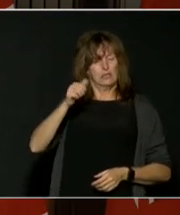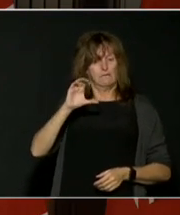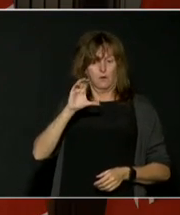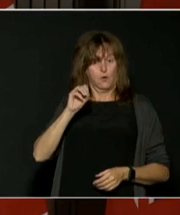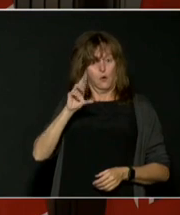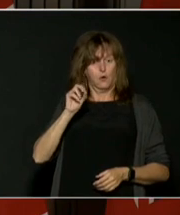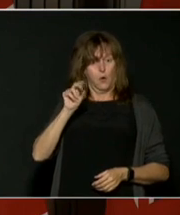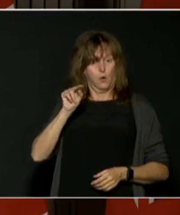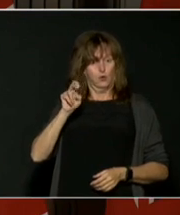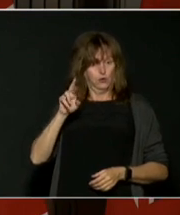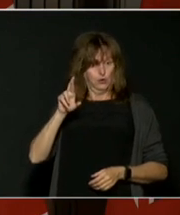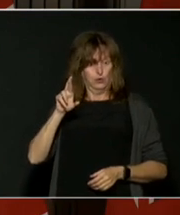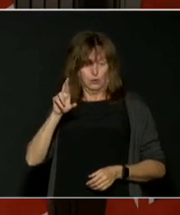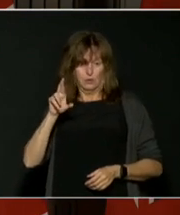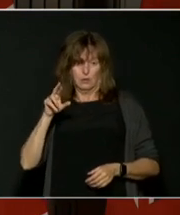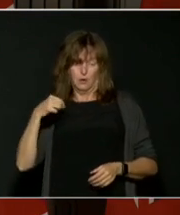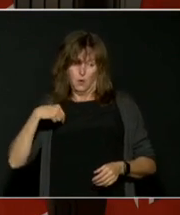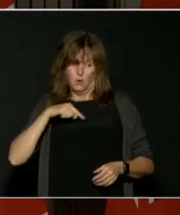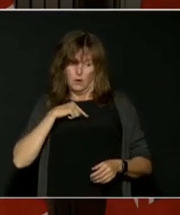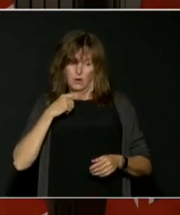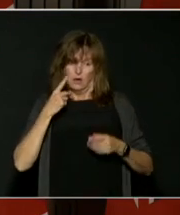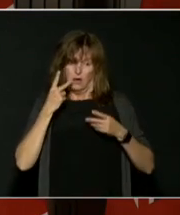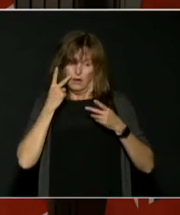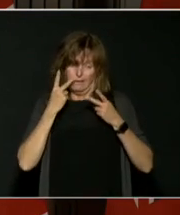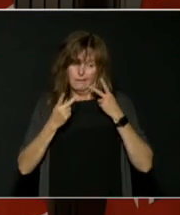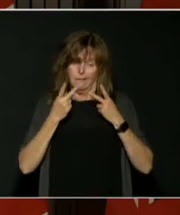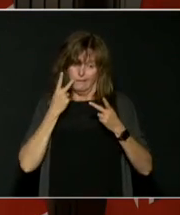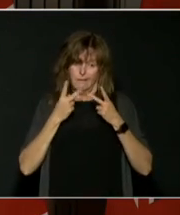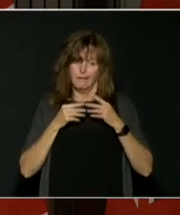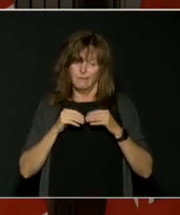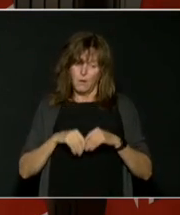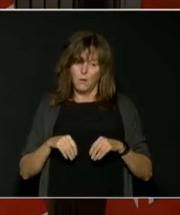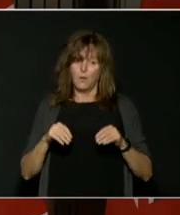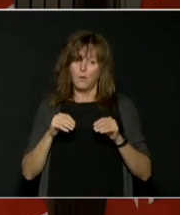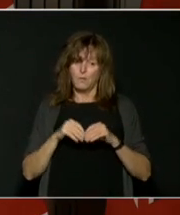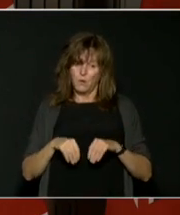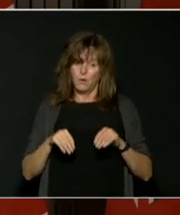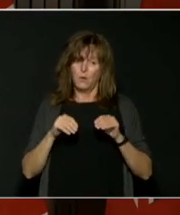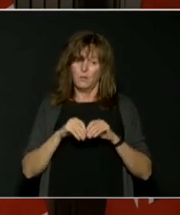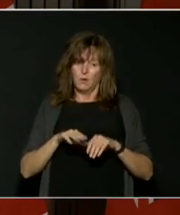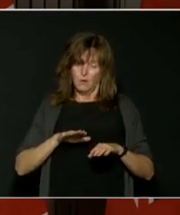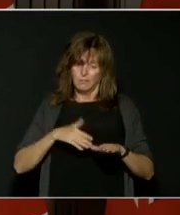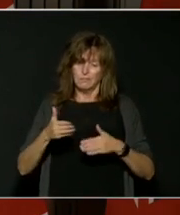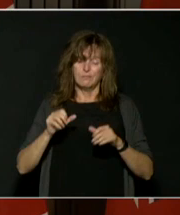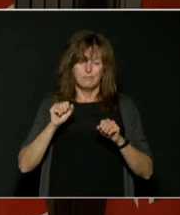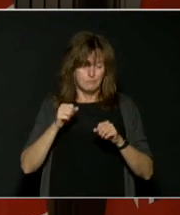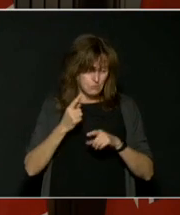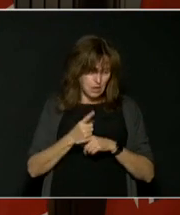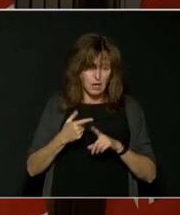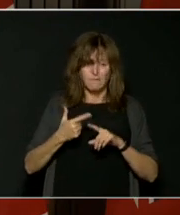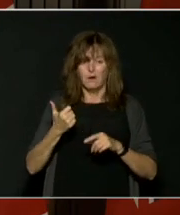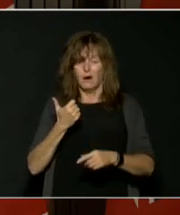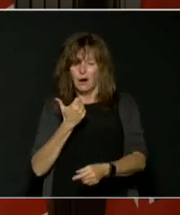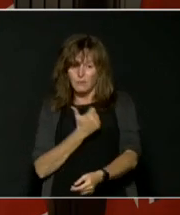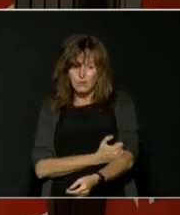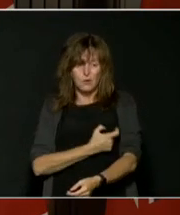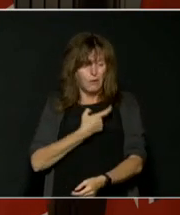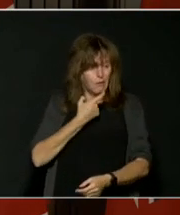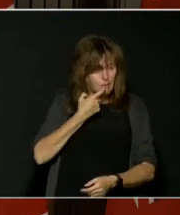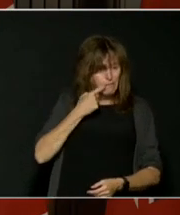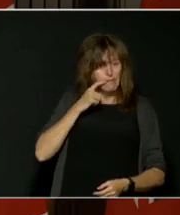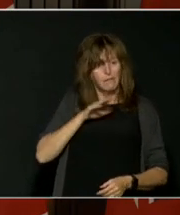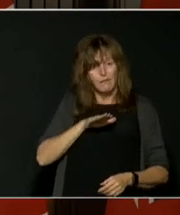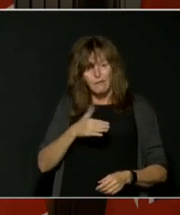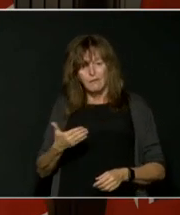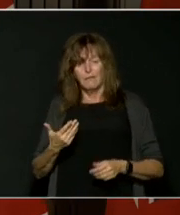incredibly increased number of deaths from drug toxicity, and the number is upwards of 35 to